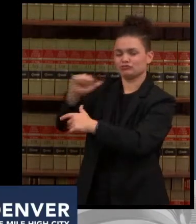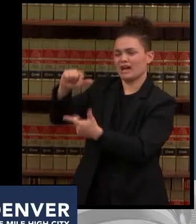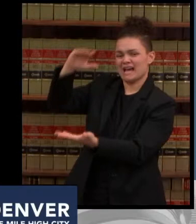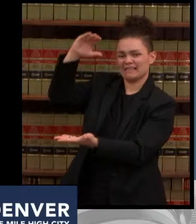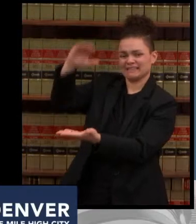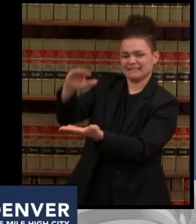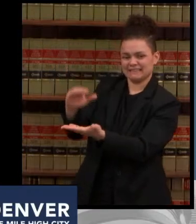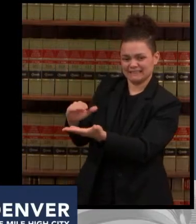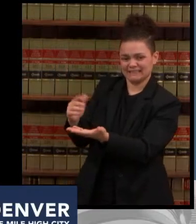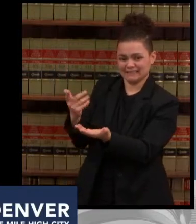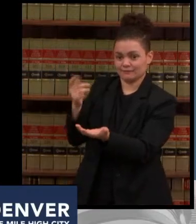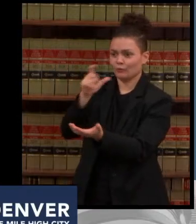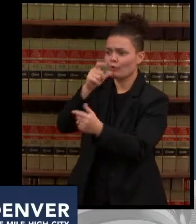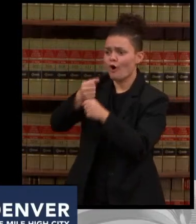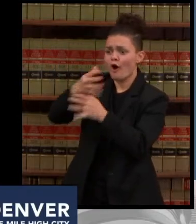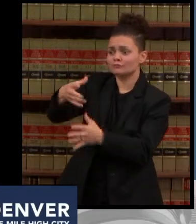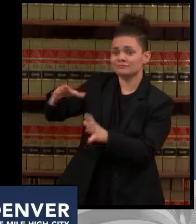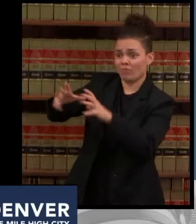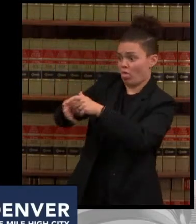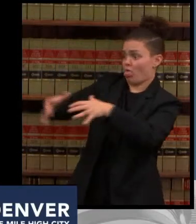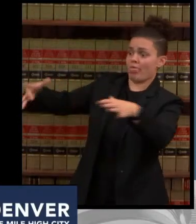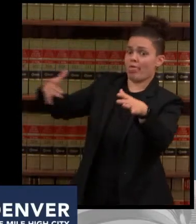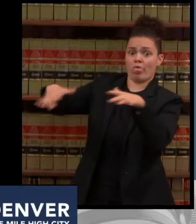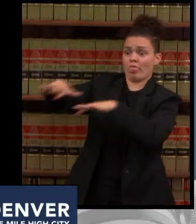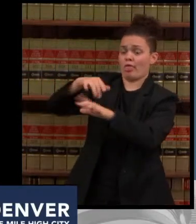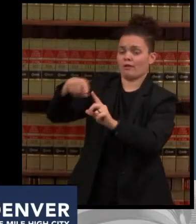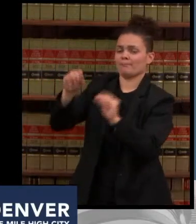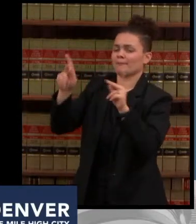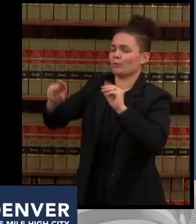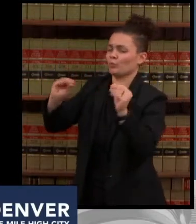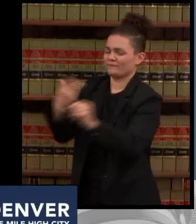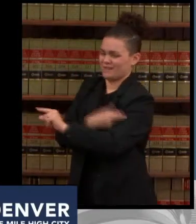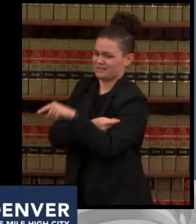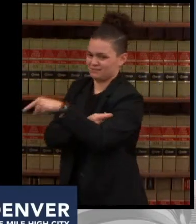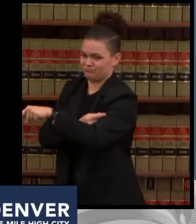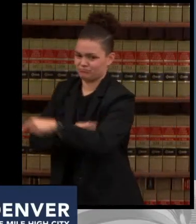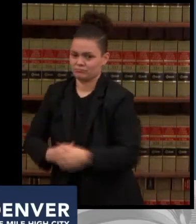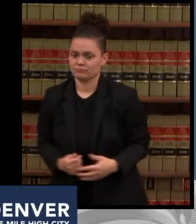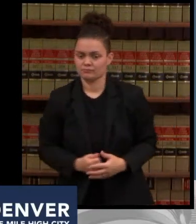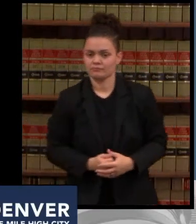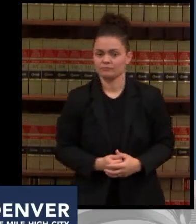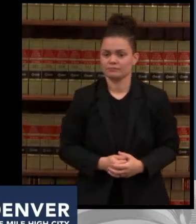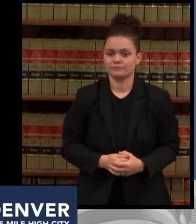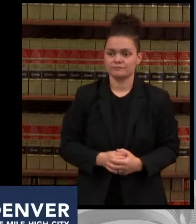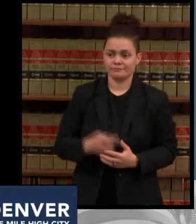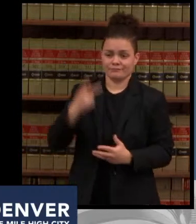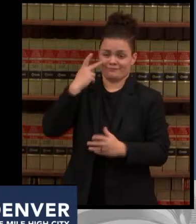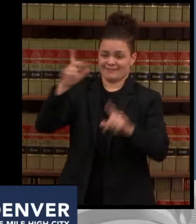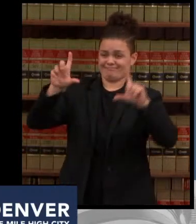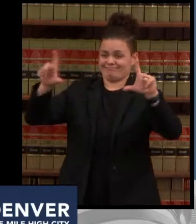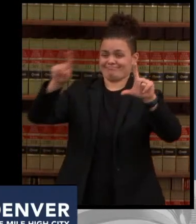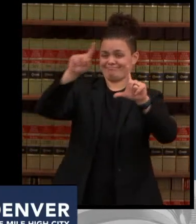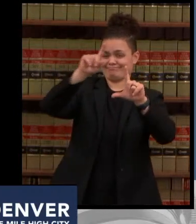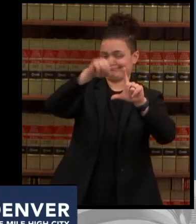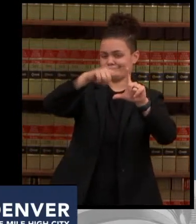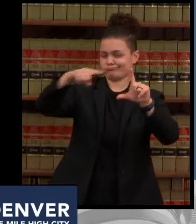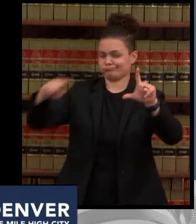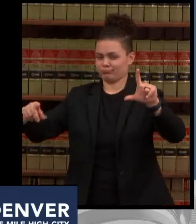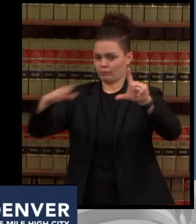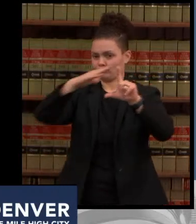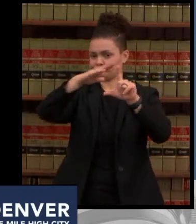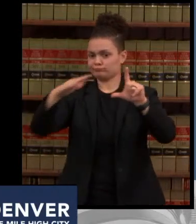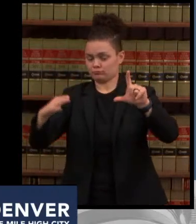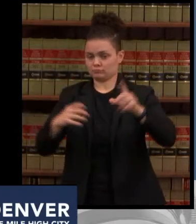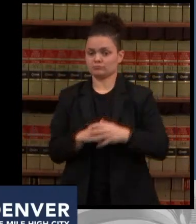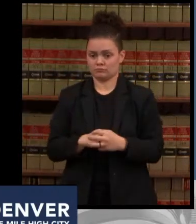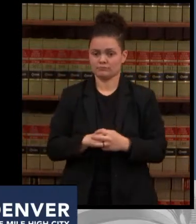This chart right here says it all. This is a correlation, a graph that very clearly depicts the correlation between hospitalization